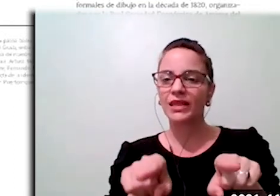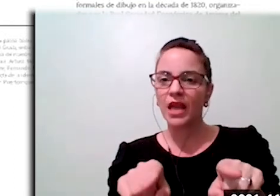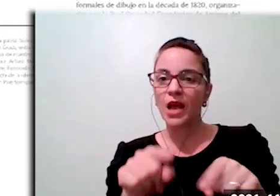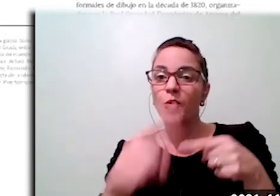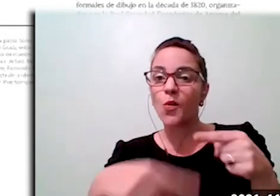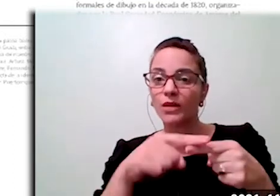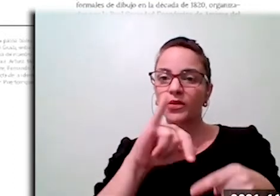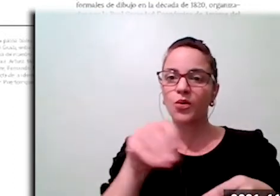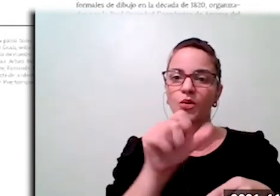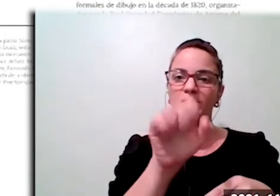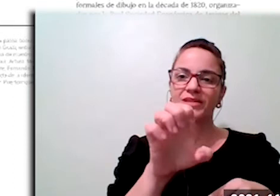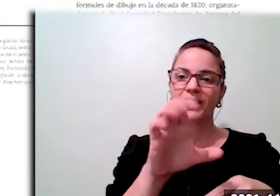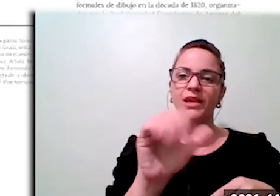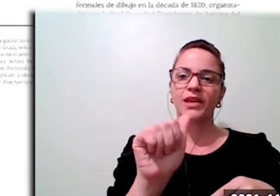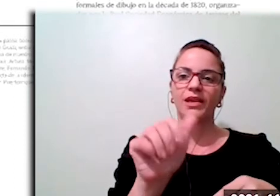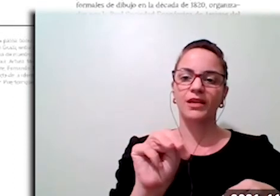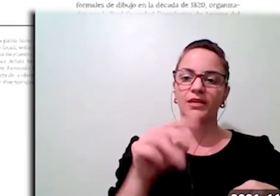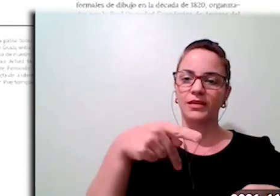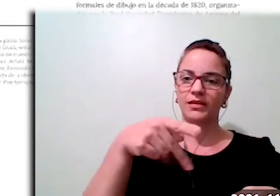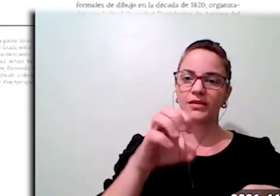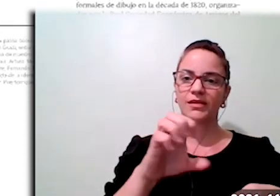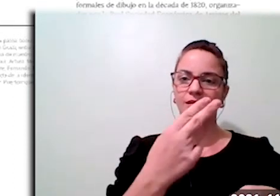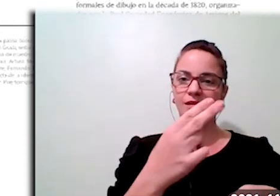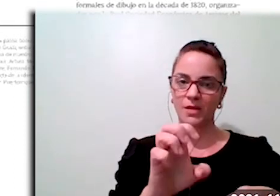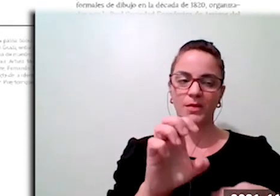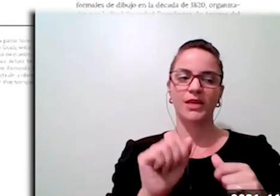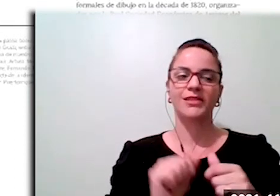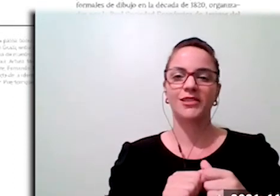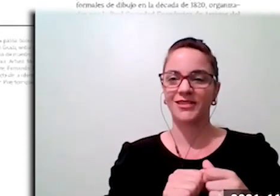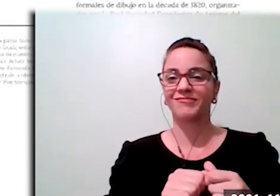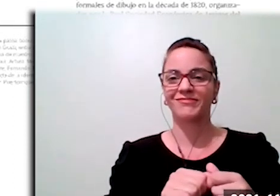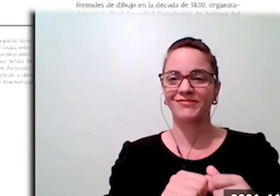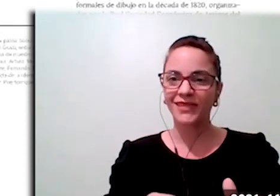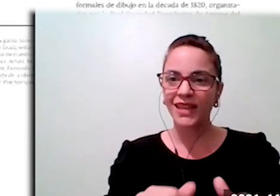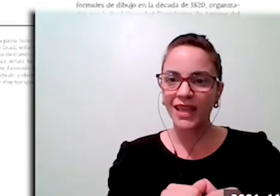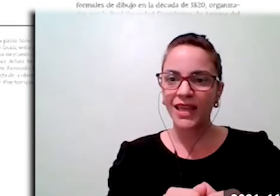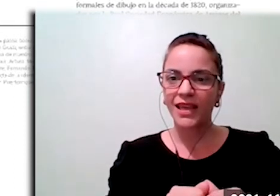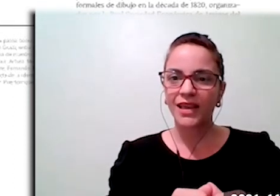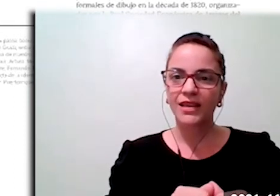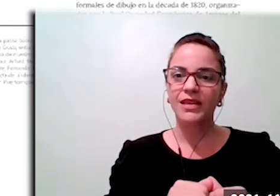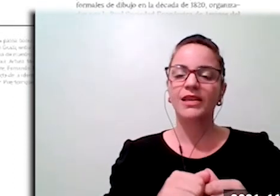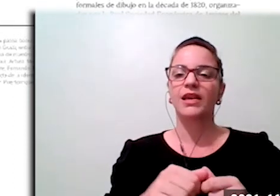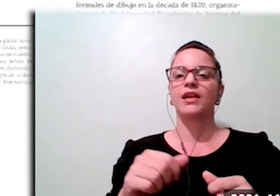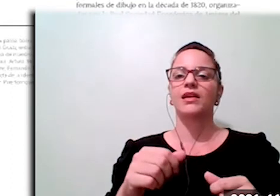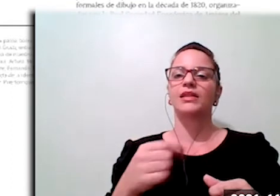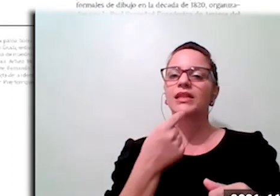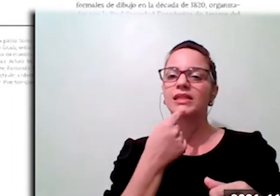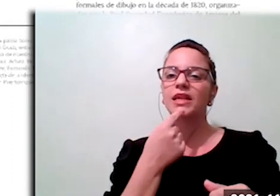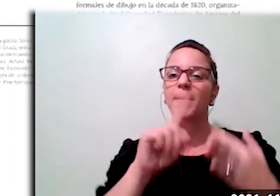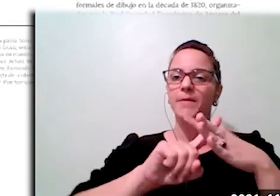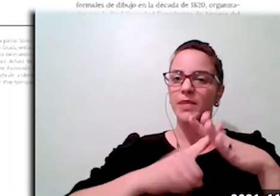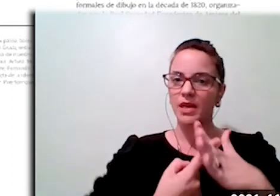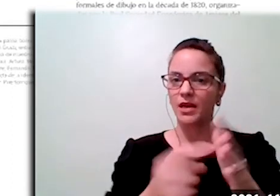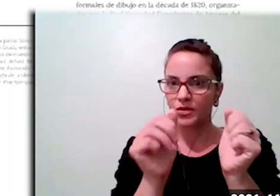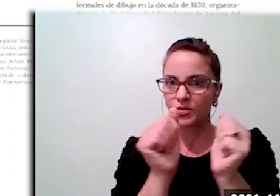José Campeche Jordán, one of our most emblematic painters, flourished and began to